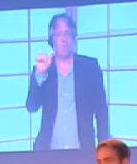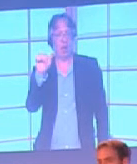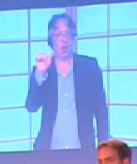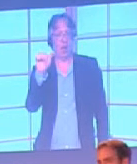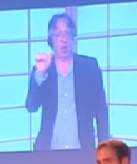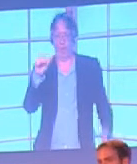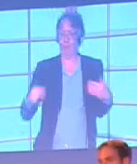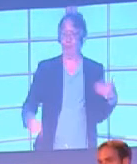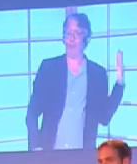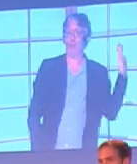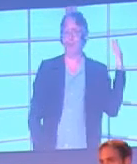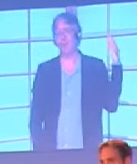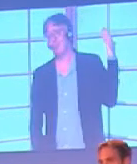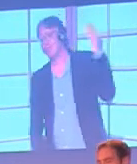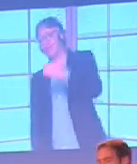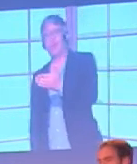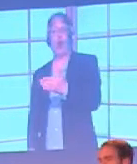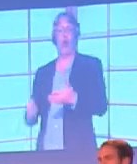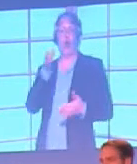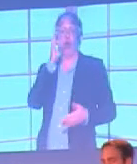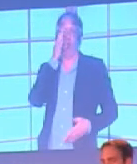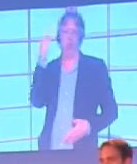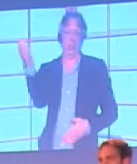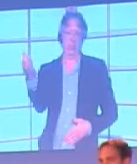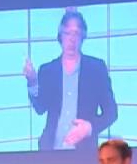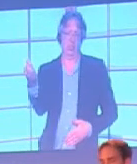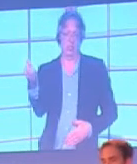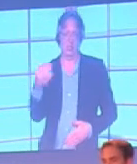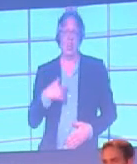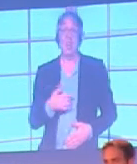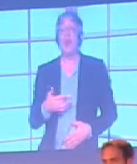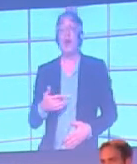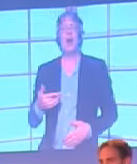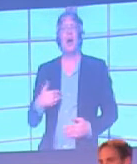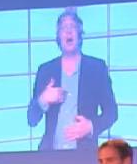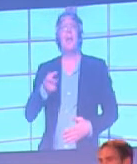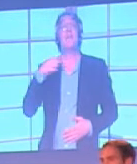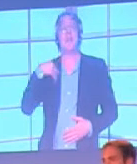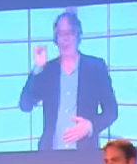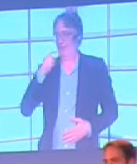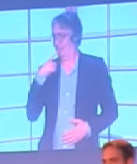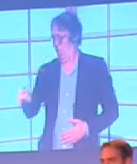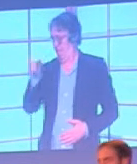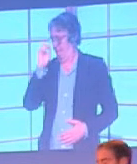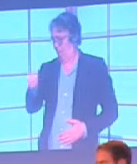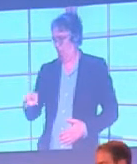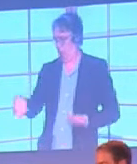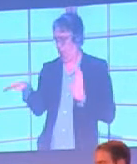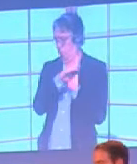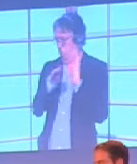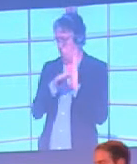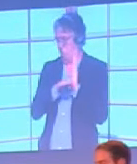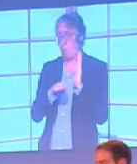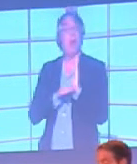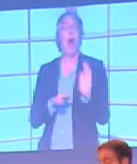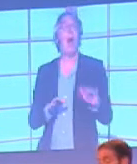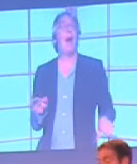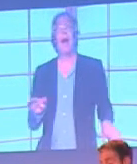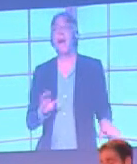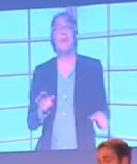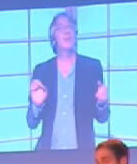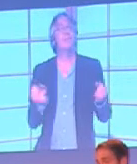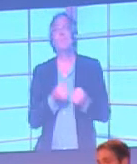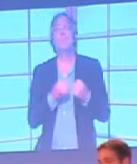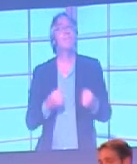France, before trying to set minimum requirements, before trying to upgrade or before trying to give